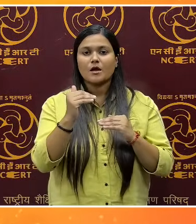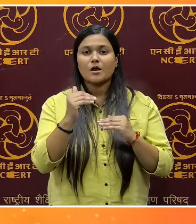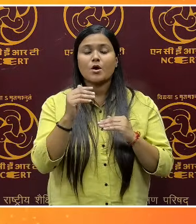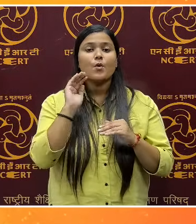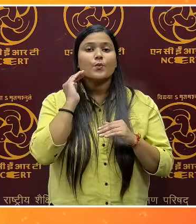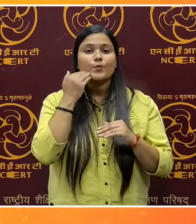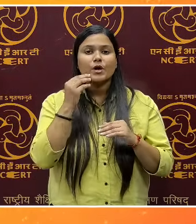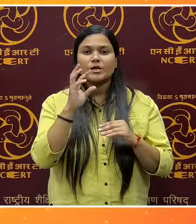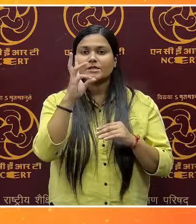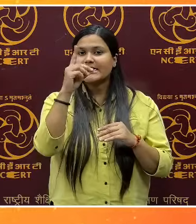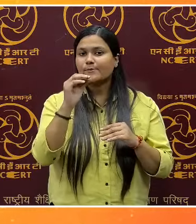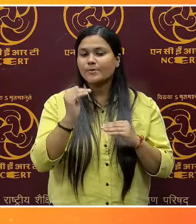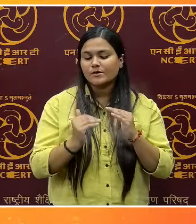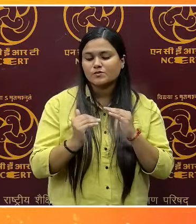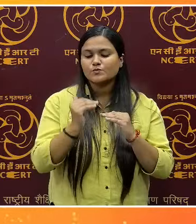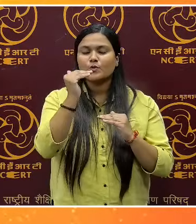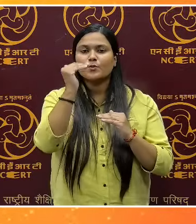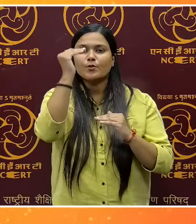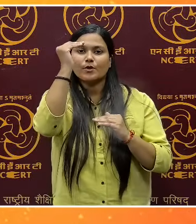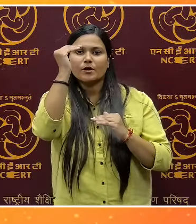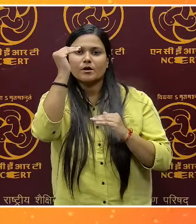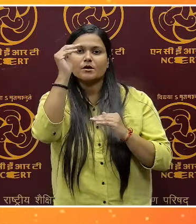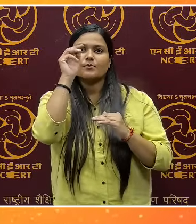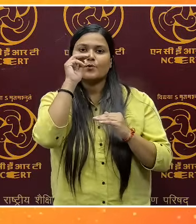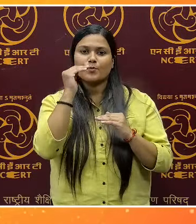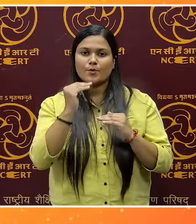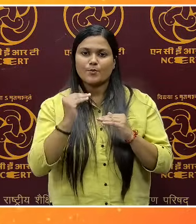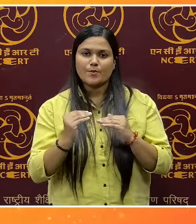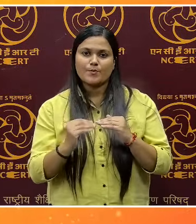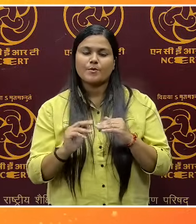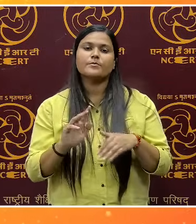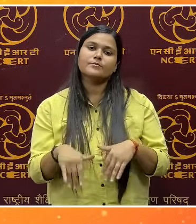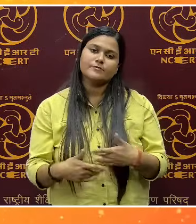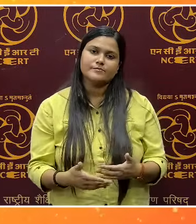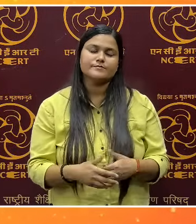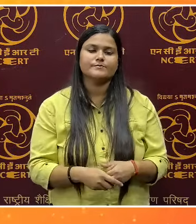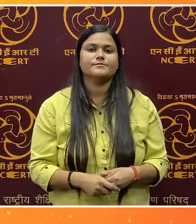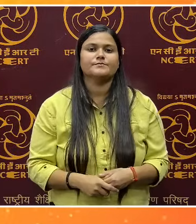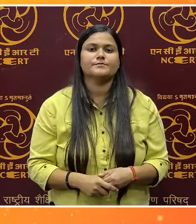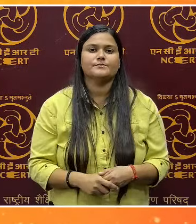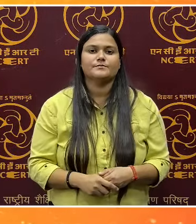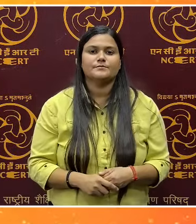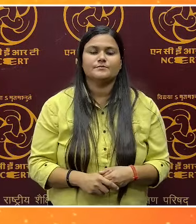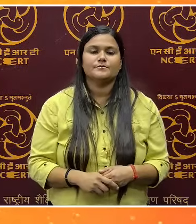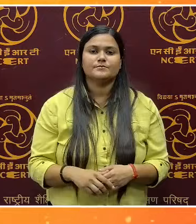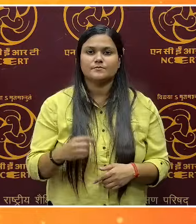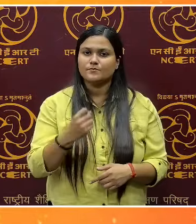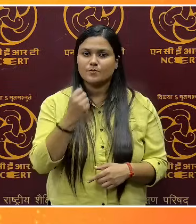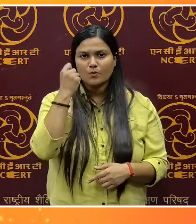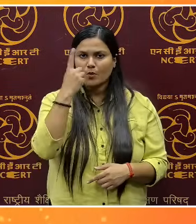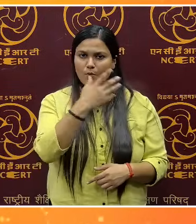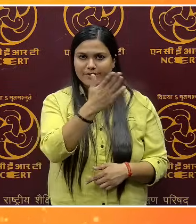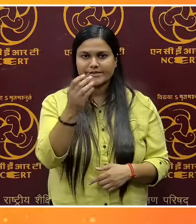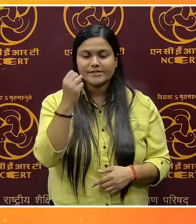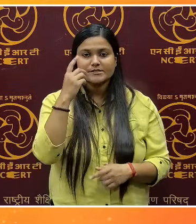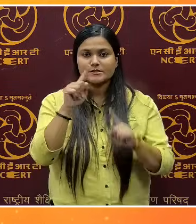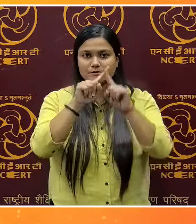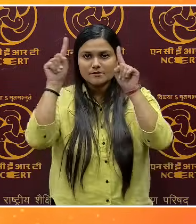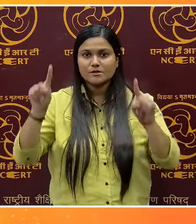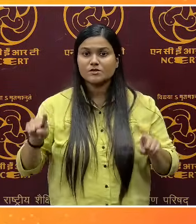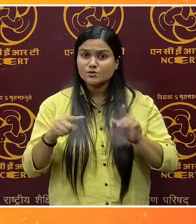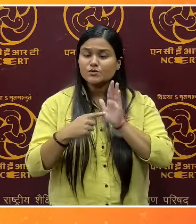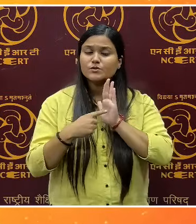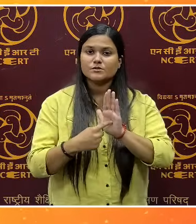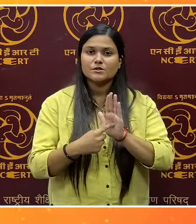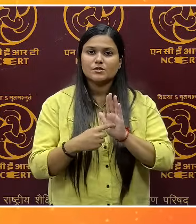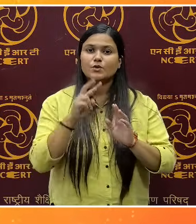3 into 3 how many times? 3 times. And then comes 5. Last. I hope I am correct. Yes. 2 2 times, 3